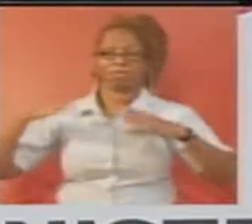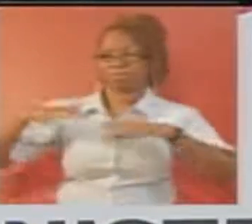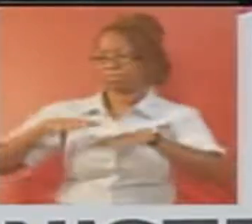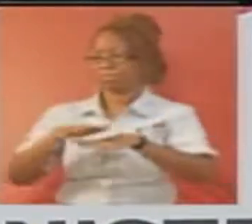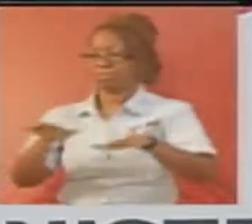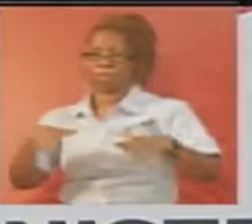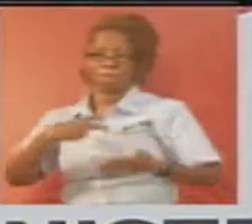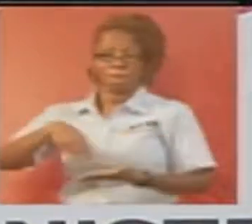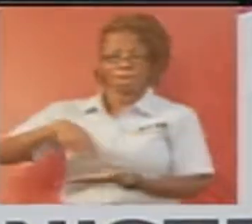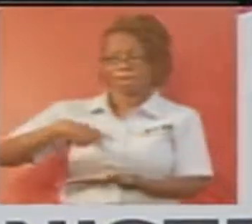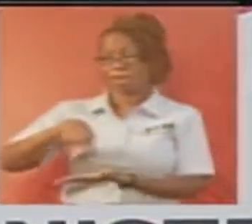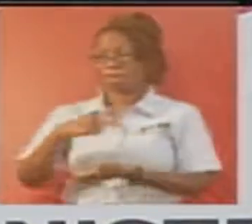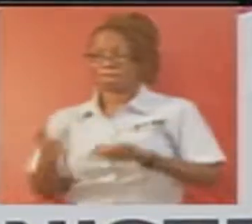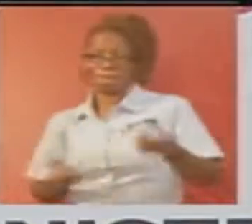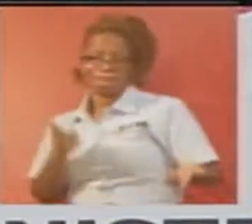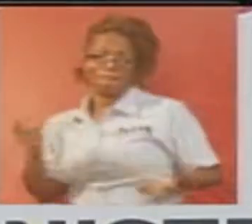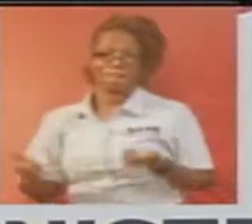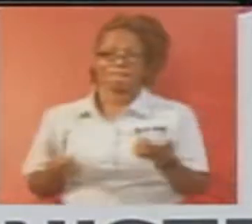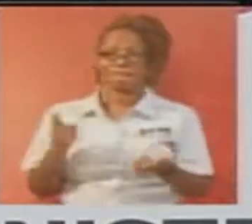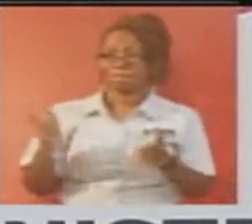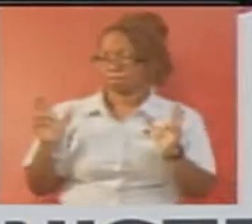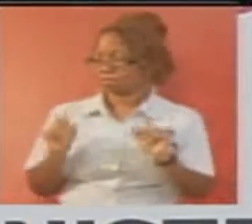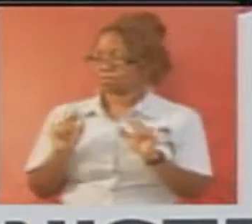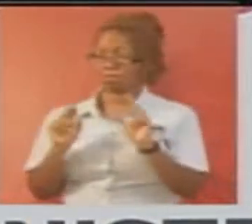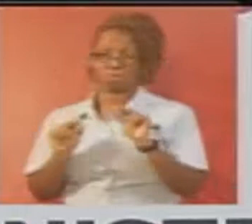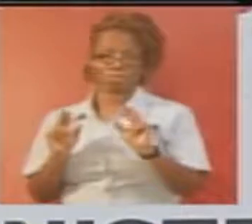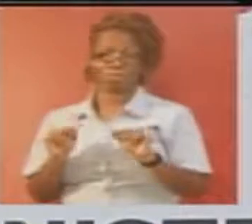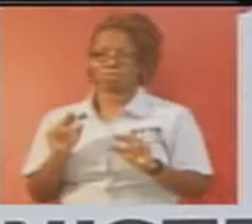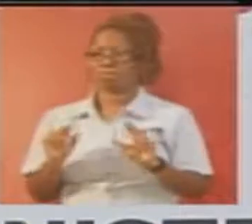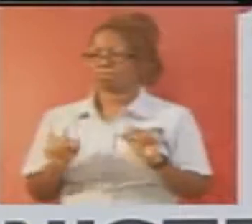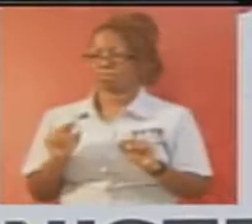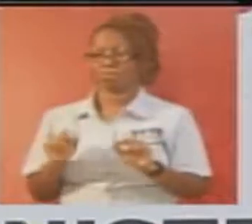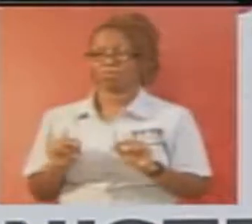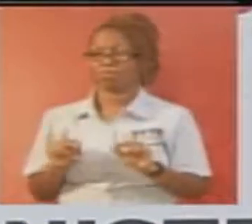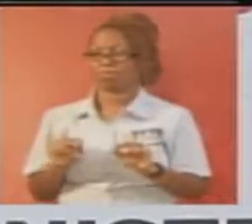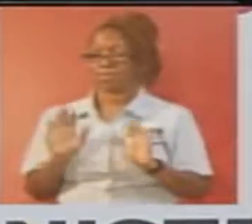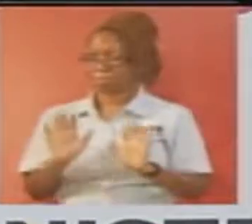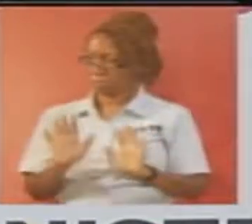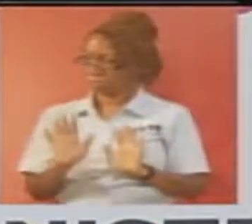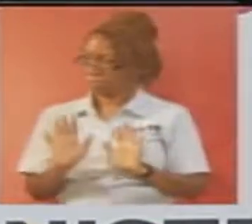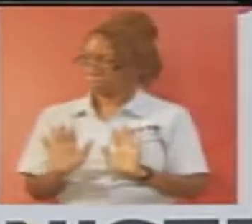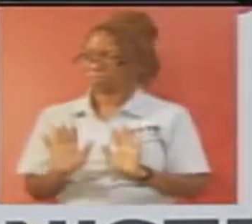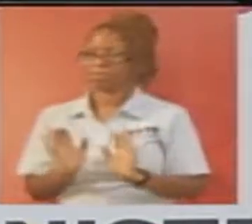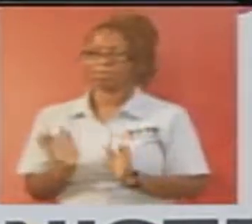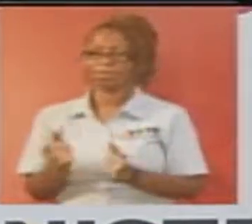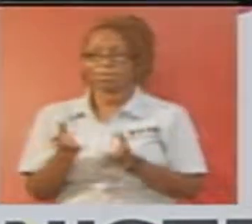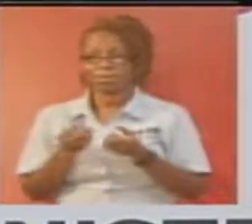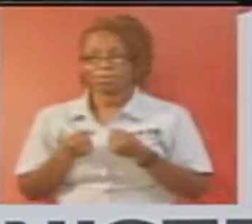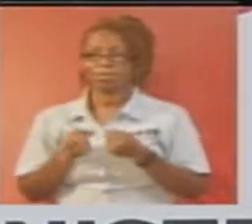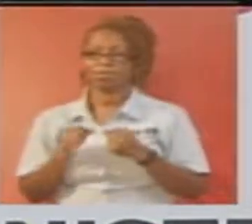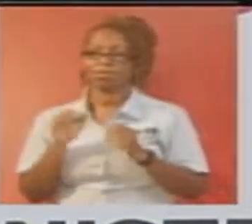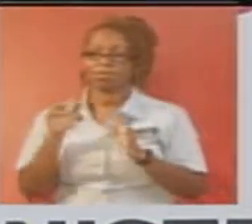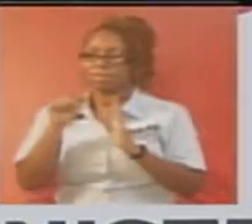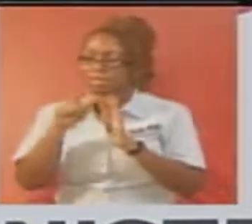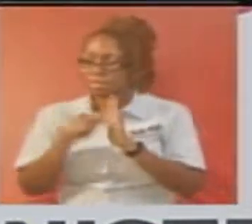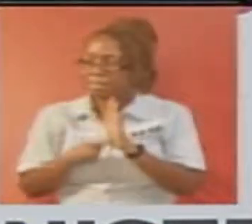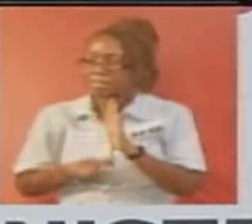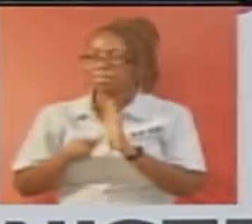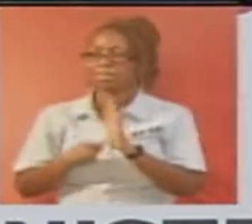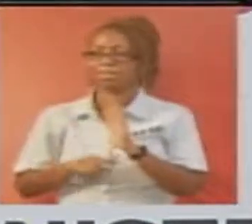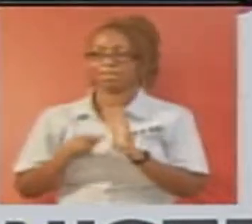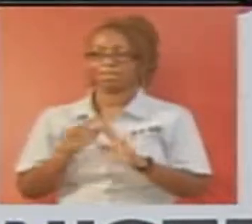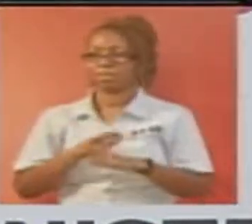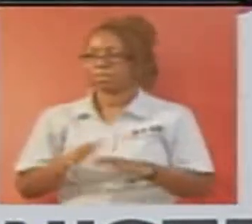limes, household limes. We want to reduce the risk of bringing webs of people together, and in so doing, we want to reduce the risk